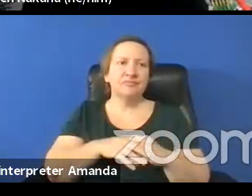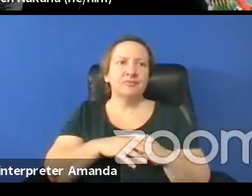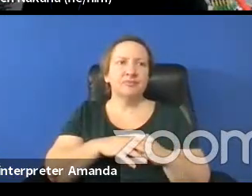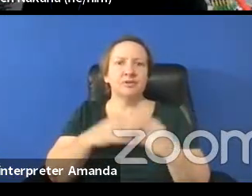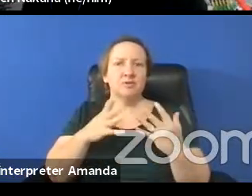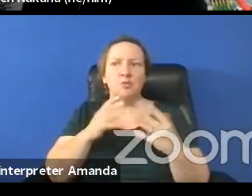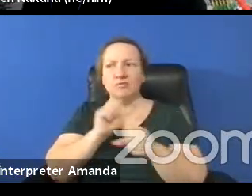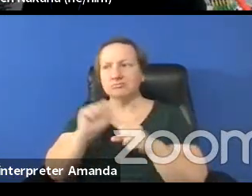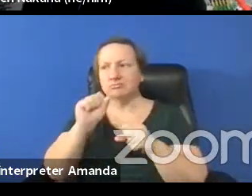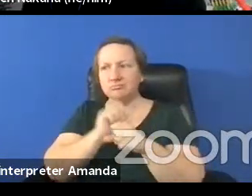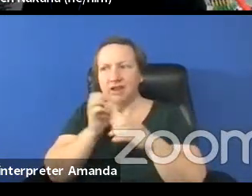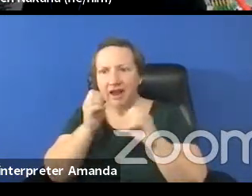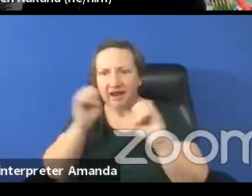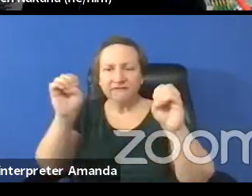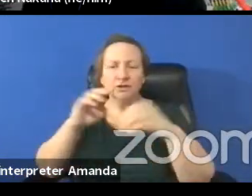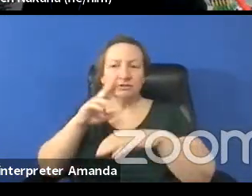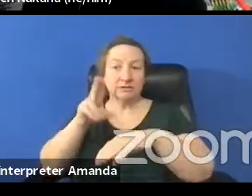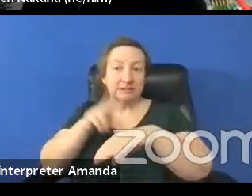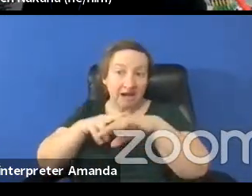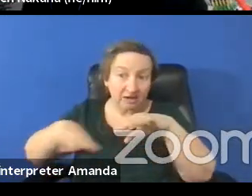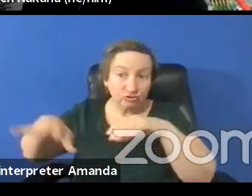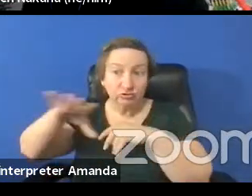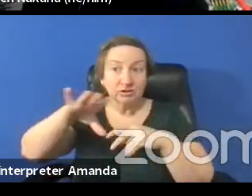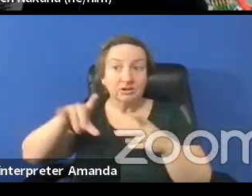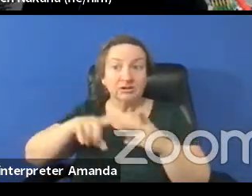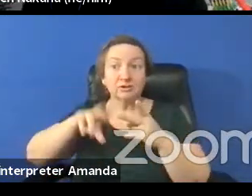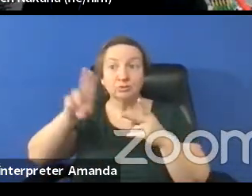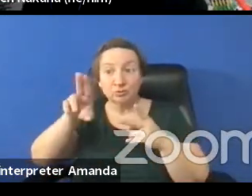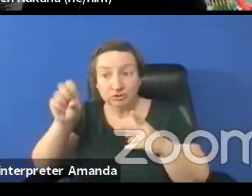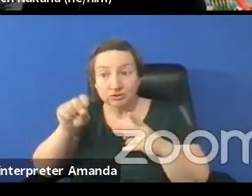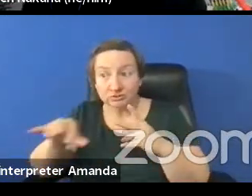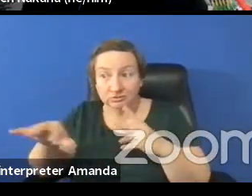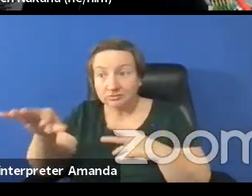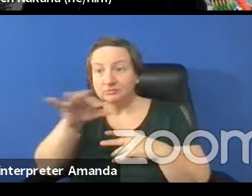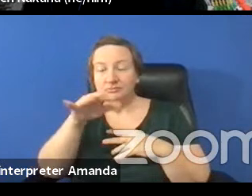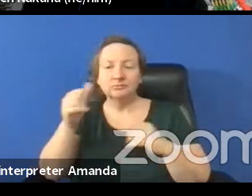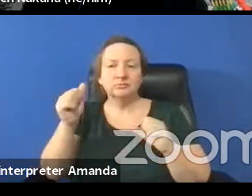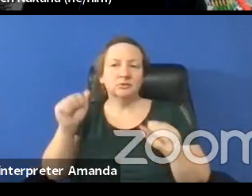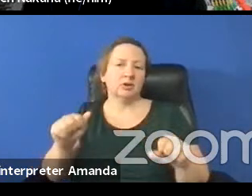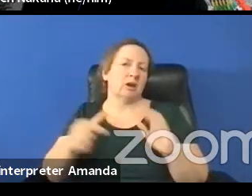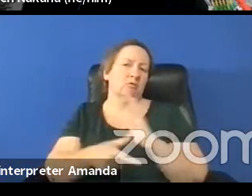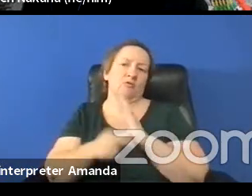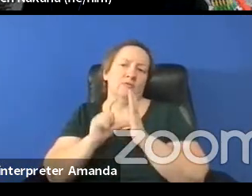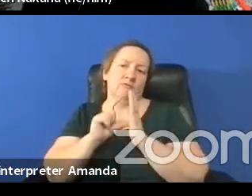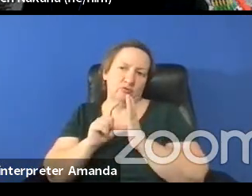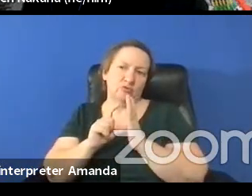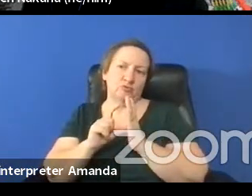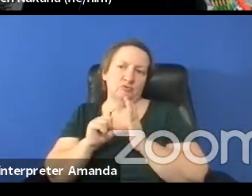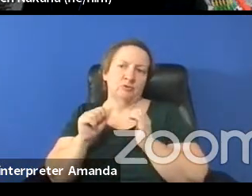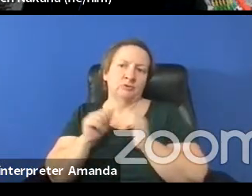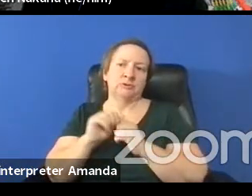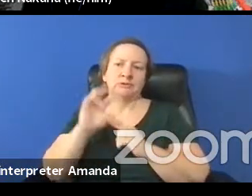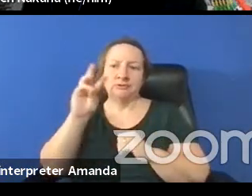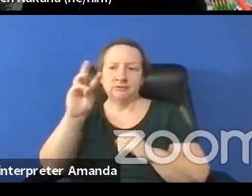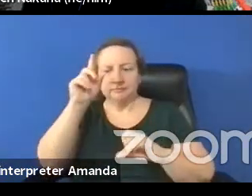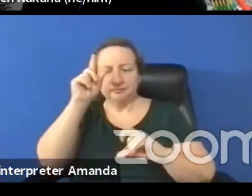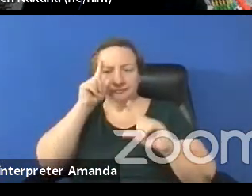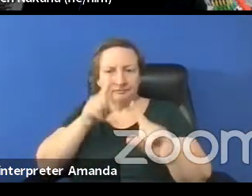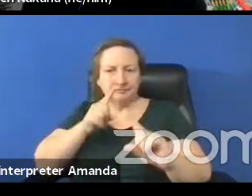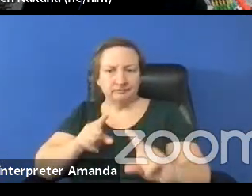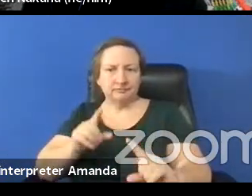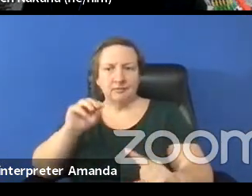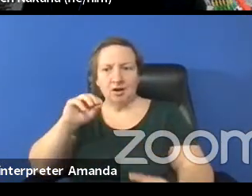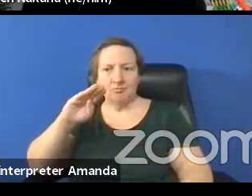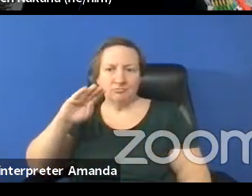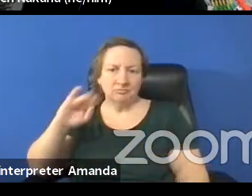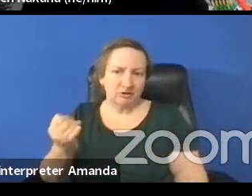efforts out there nationally and frankly internationally that we can really review along our 6 objectives is the opportunity